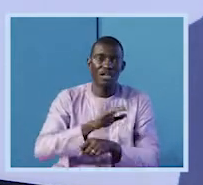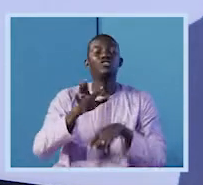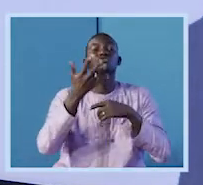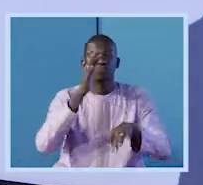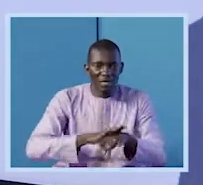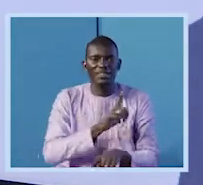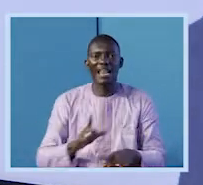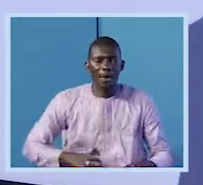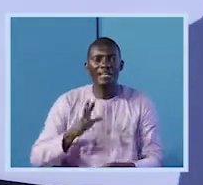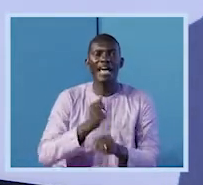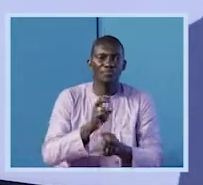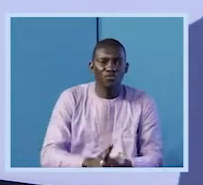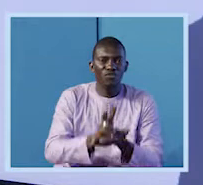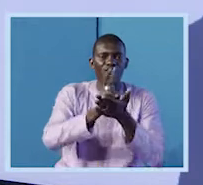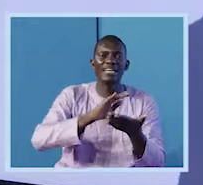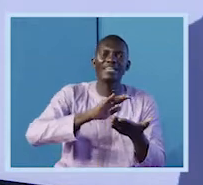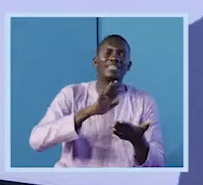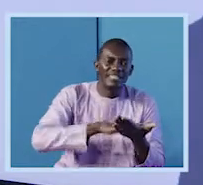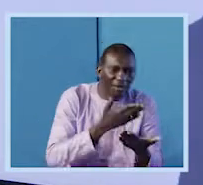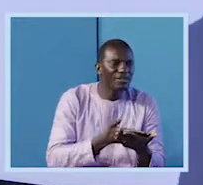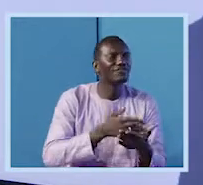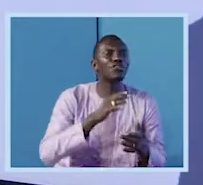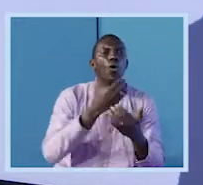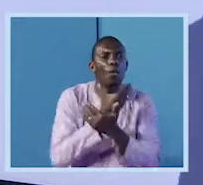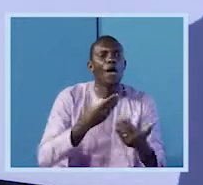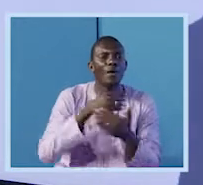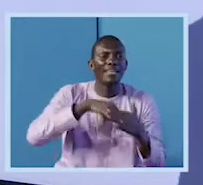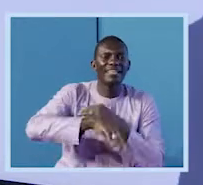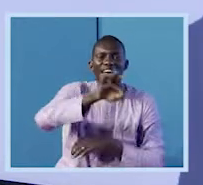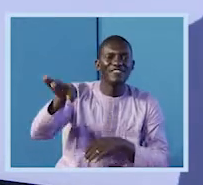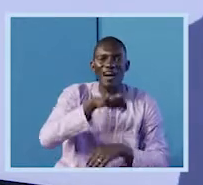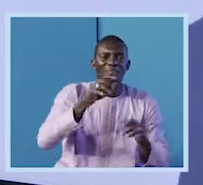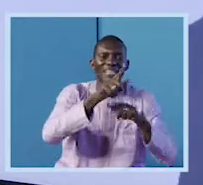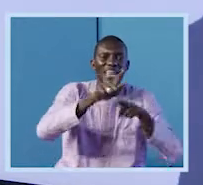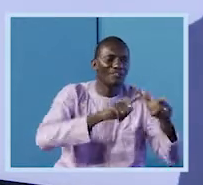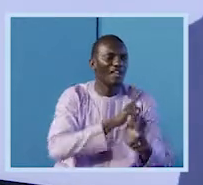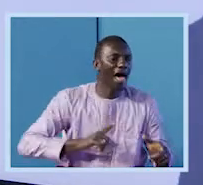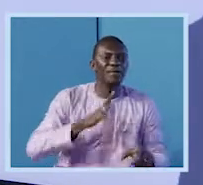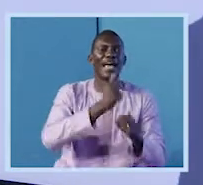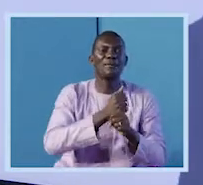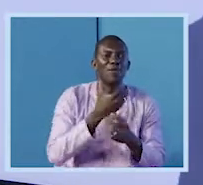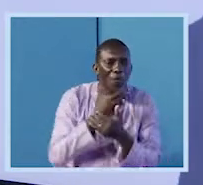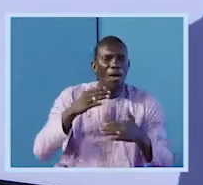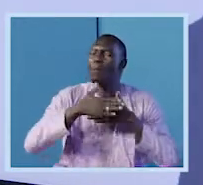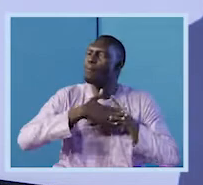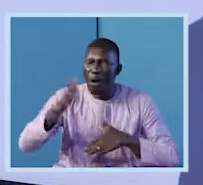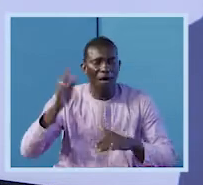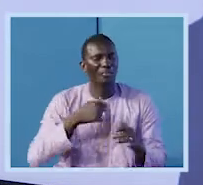even before I chose to train sign language interpreting as a profession. Yeah. I volunteered to interpret for him when he's